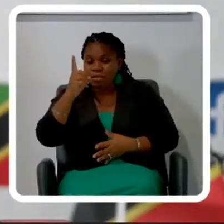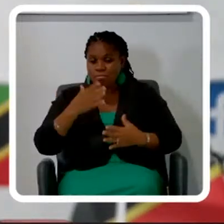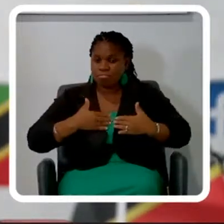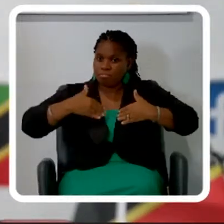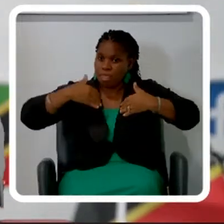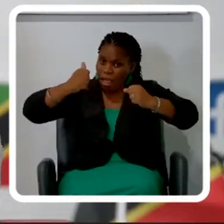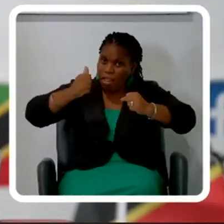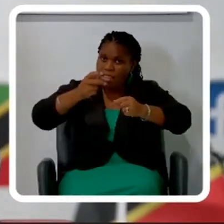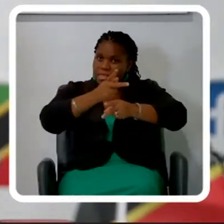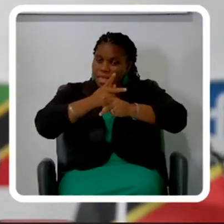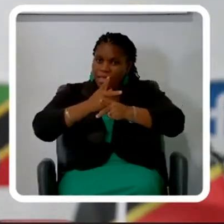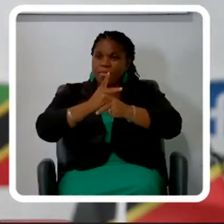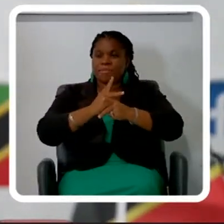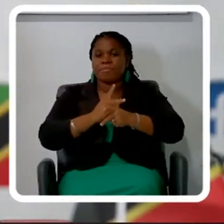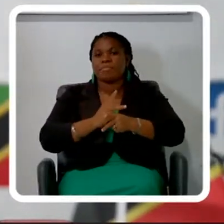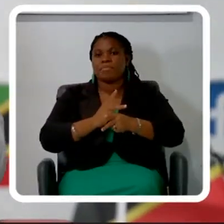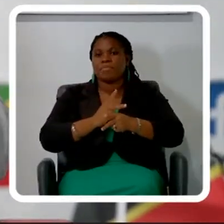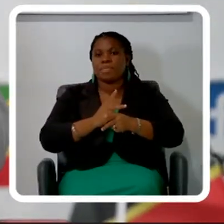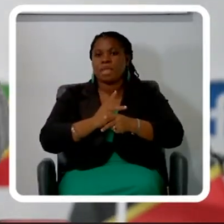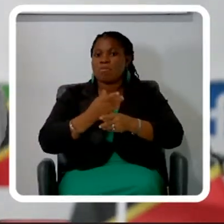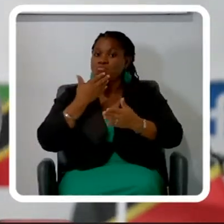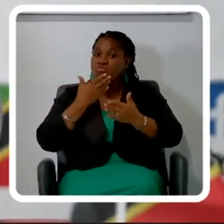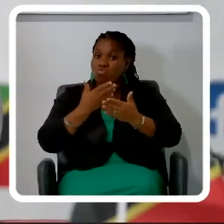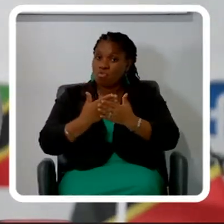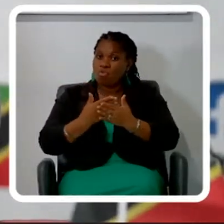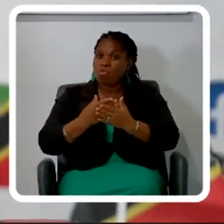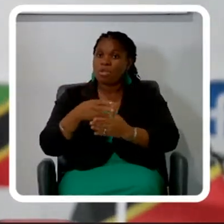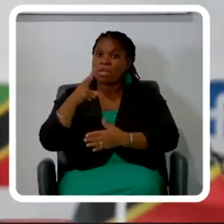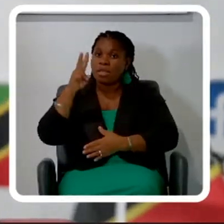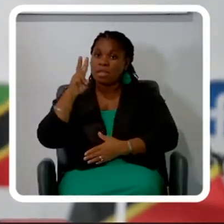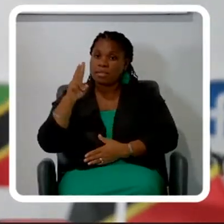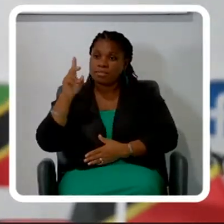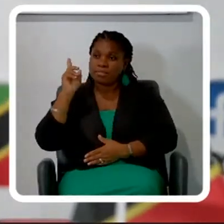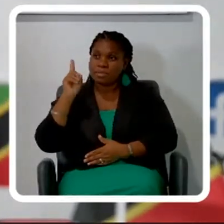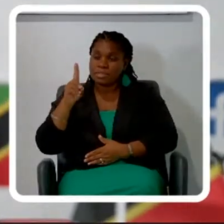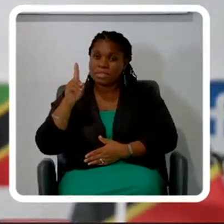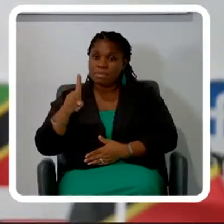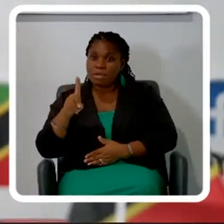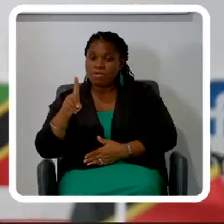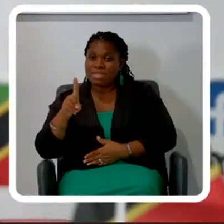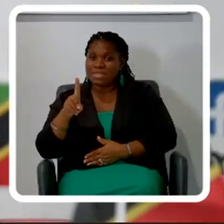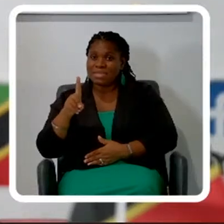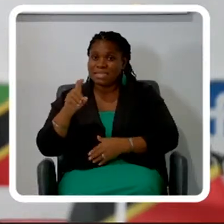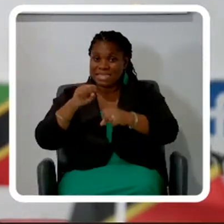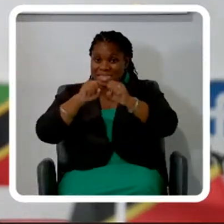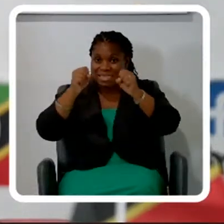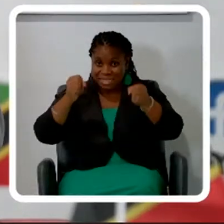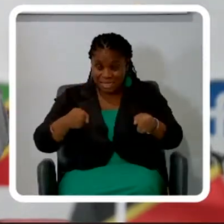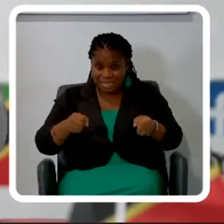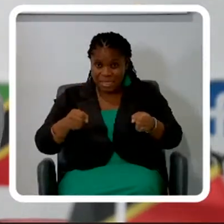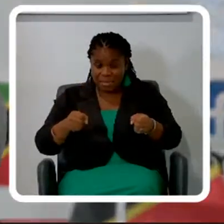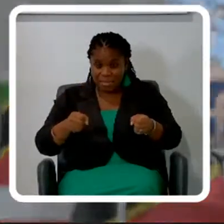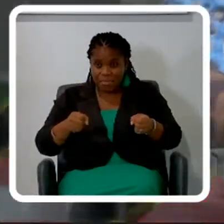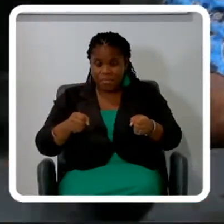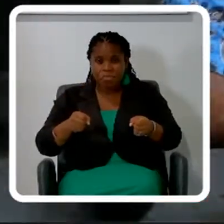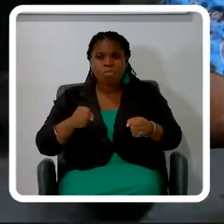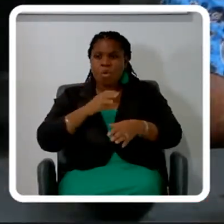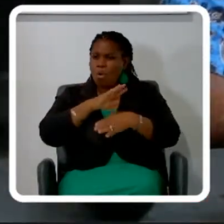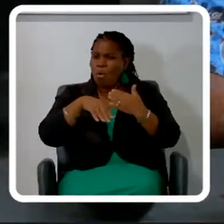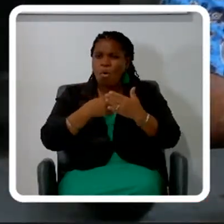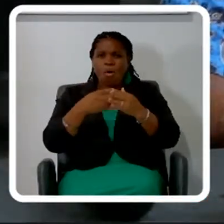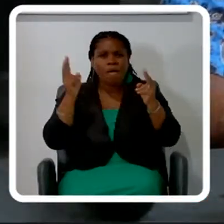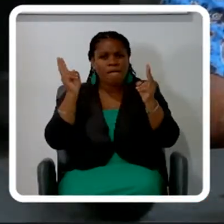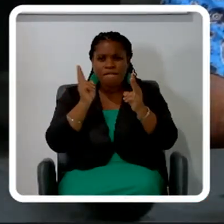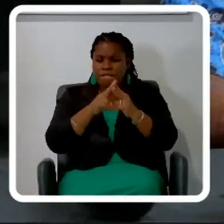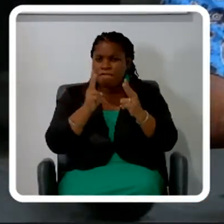care, democratic system, the things that secures a citizen. Those things are critically important,